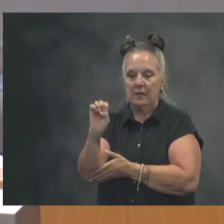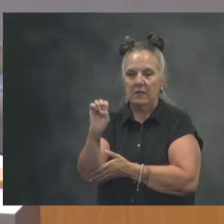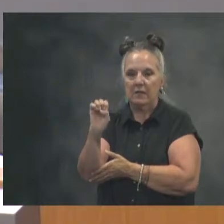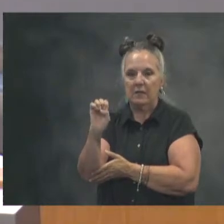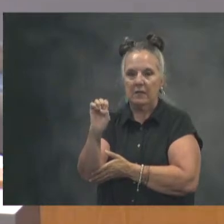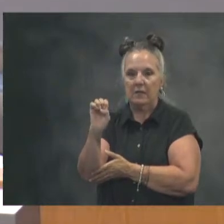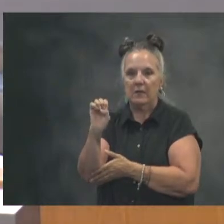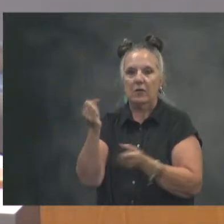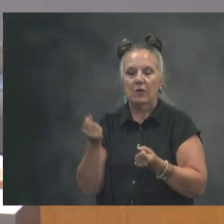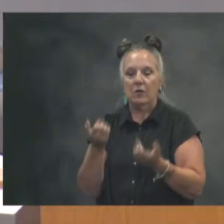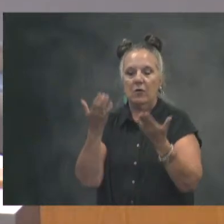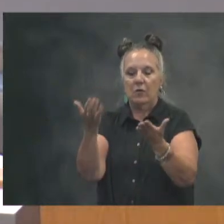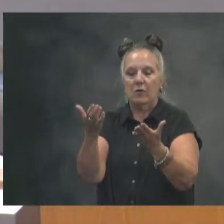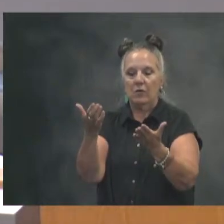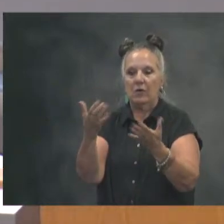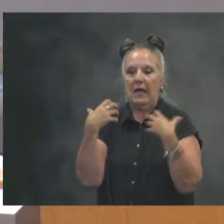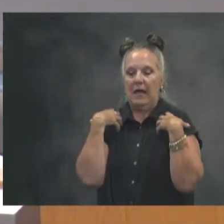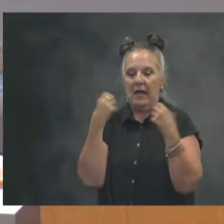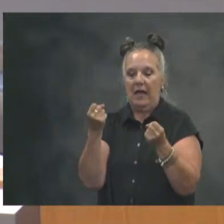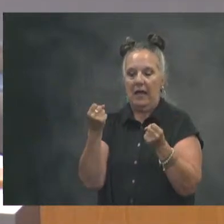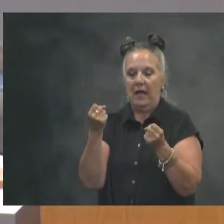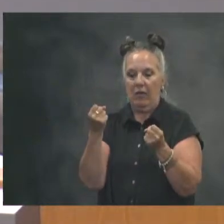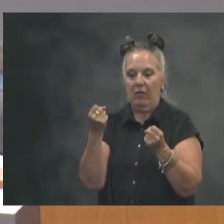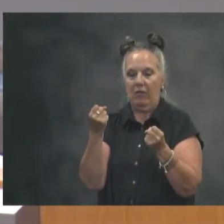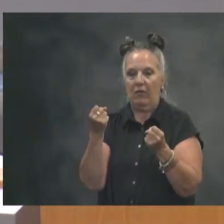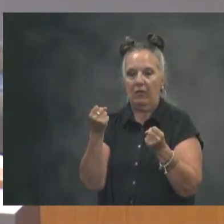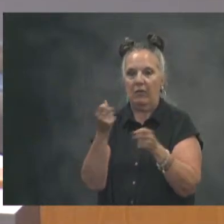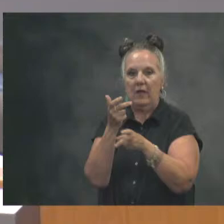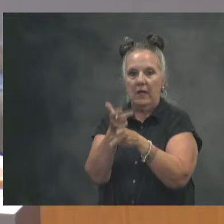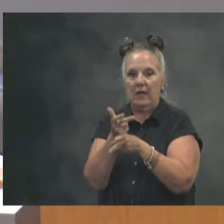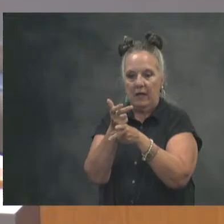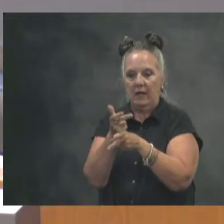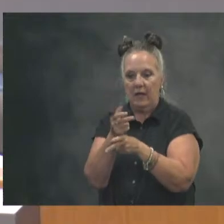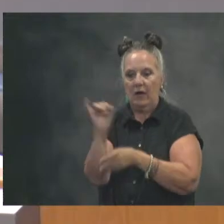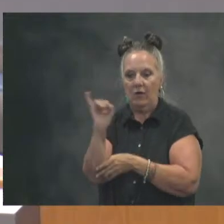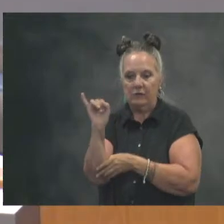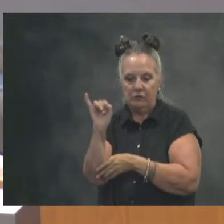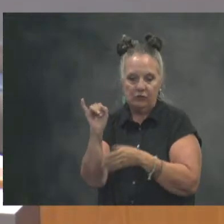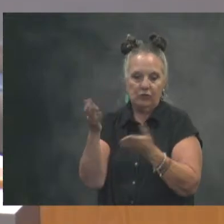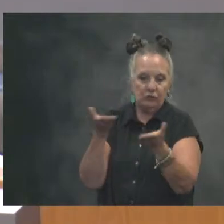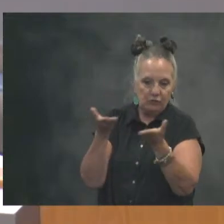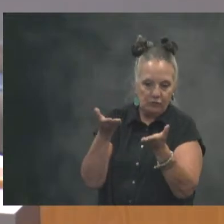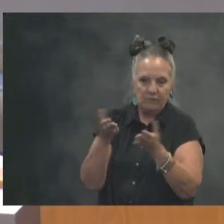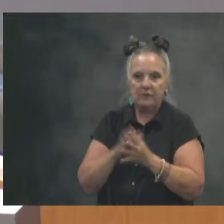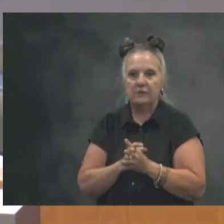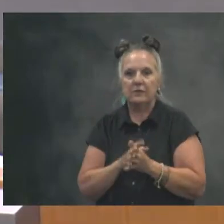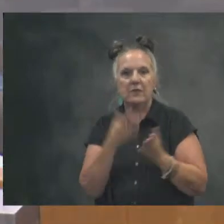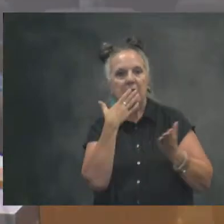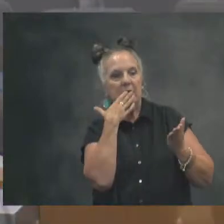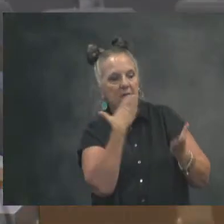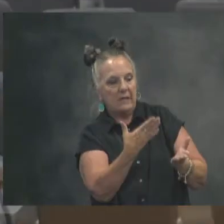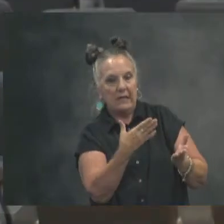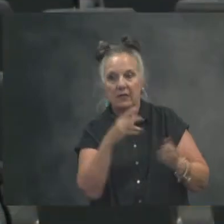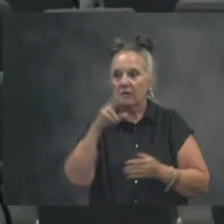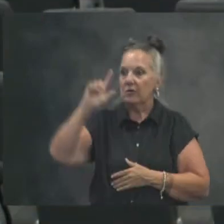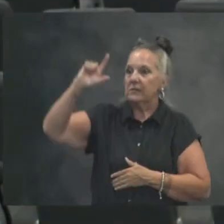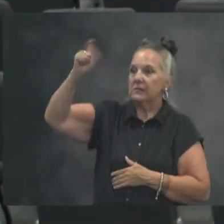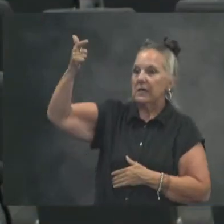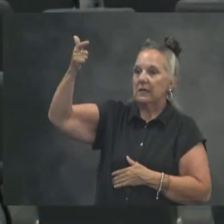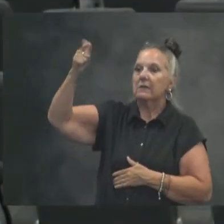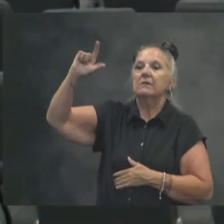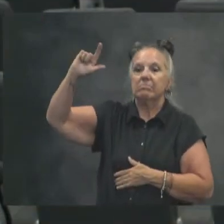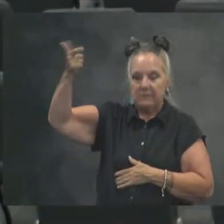JHCE, providing personal health care services to students. Thank you, Mr. Stauffer. Is there a second?